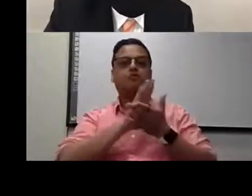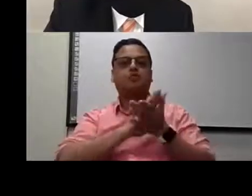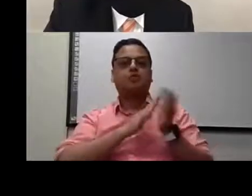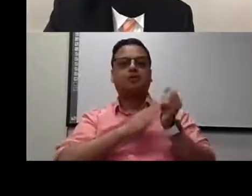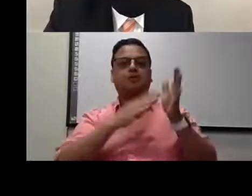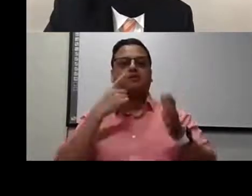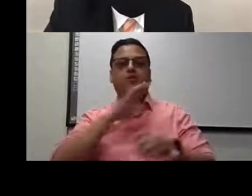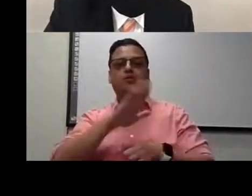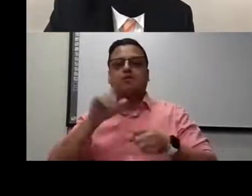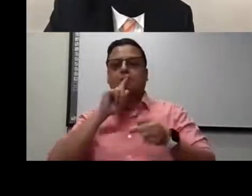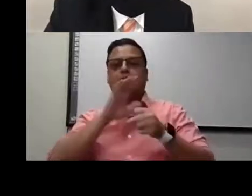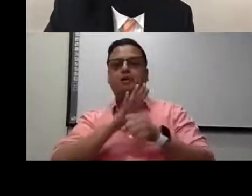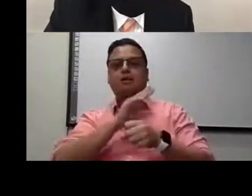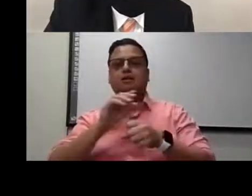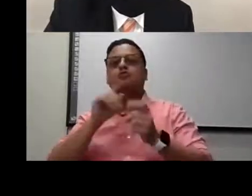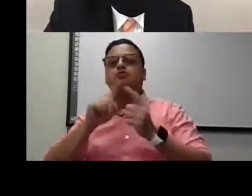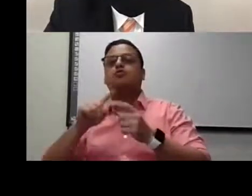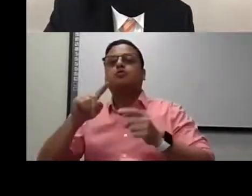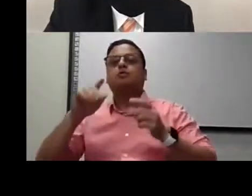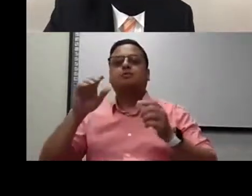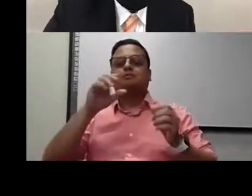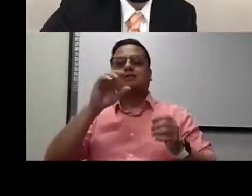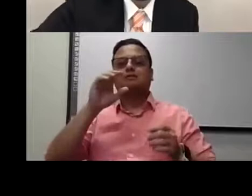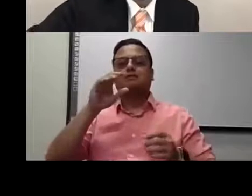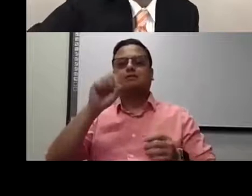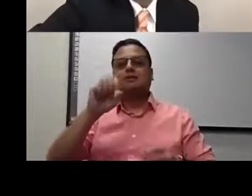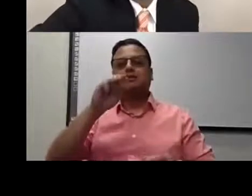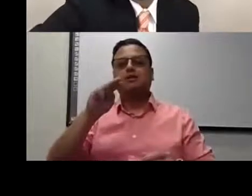their dedication and commitment to the San Mateo Foster City School District.